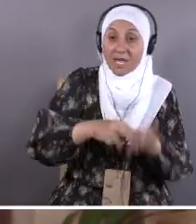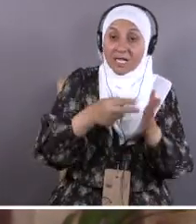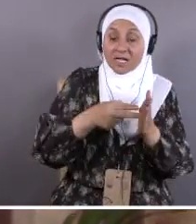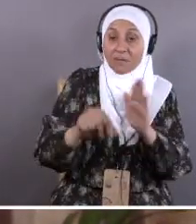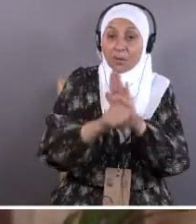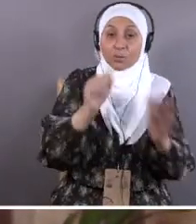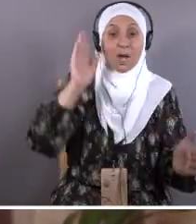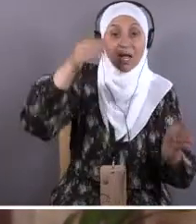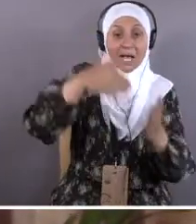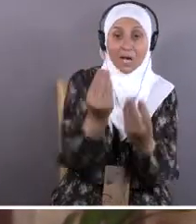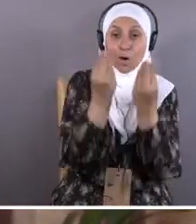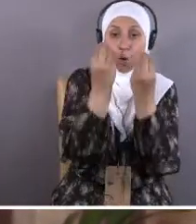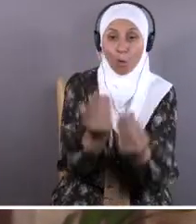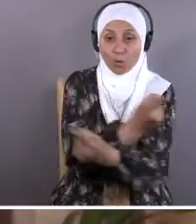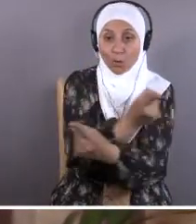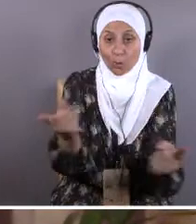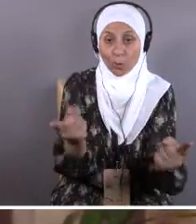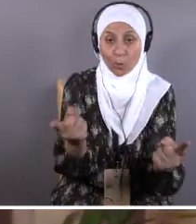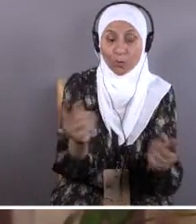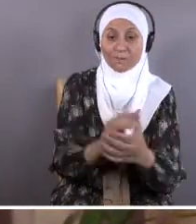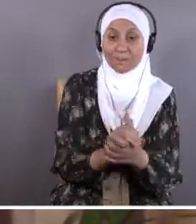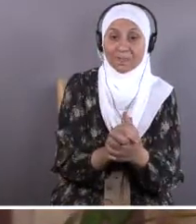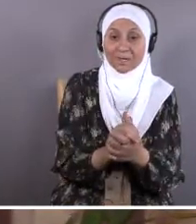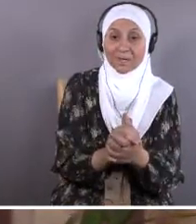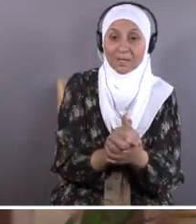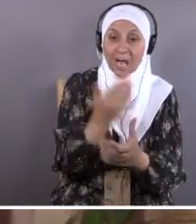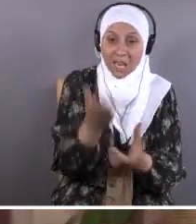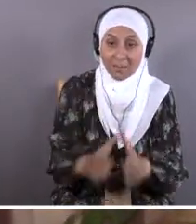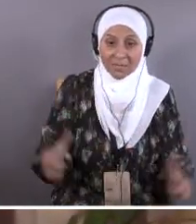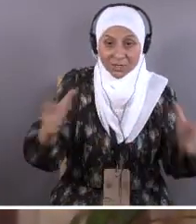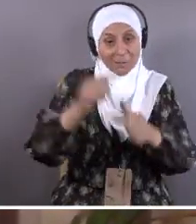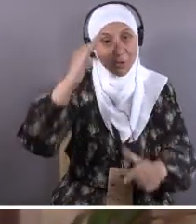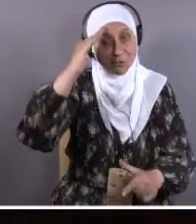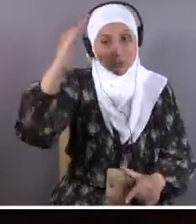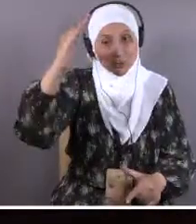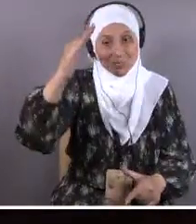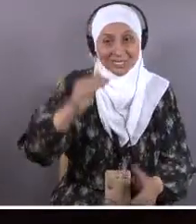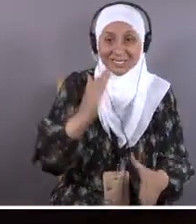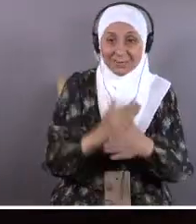who has helped to make the summit a success. Thank you very much.